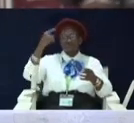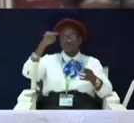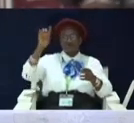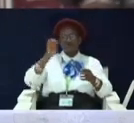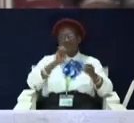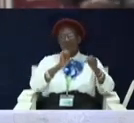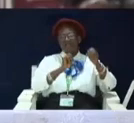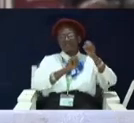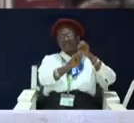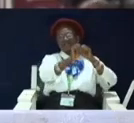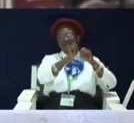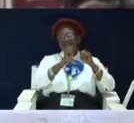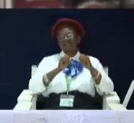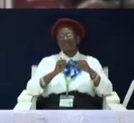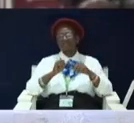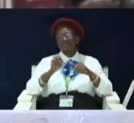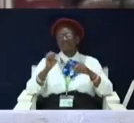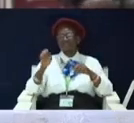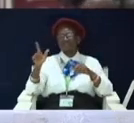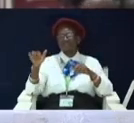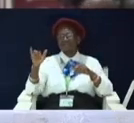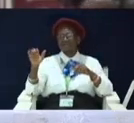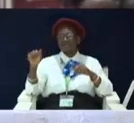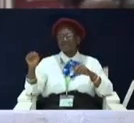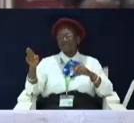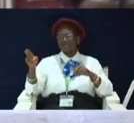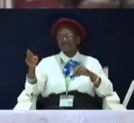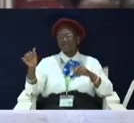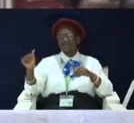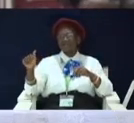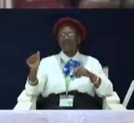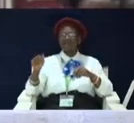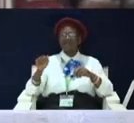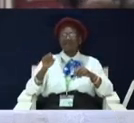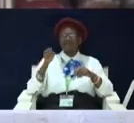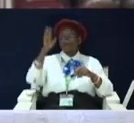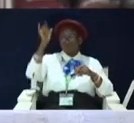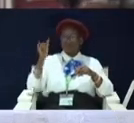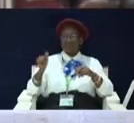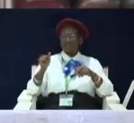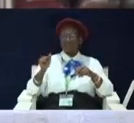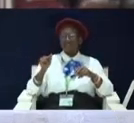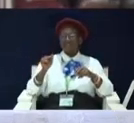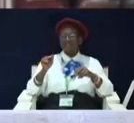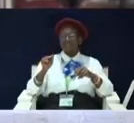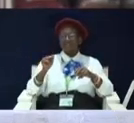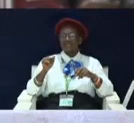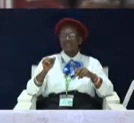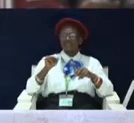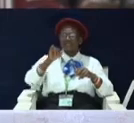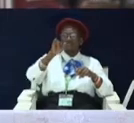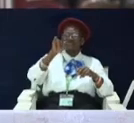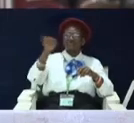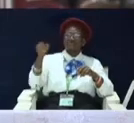Elijah. And suddenly, Jordan opened also for Elisha. Lojiji, Jordan itunpinya